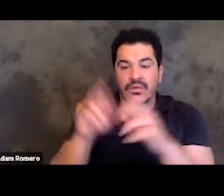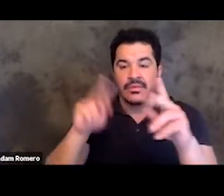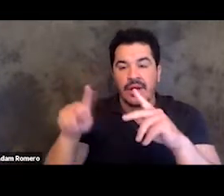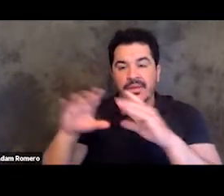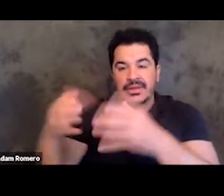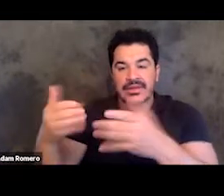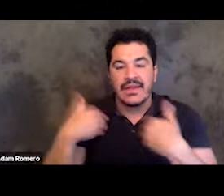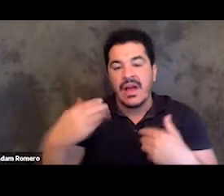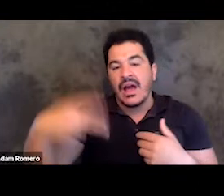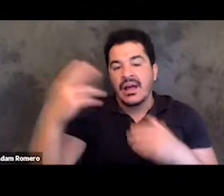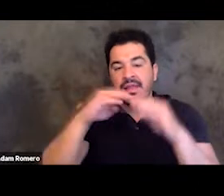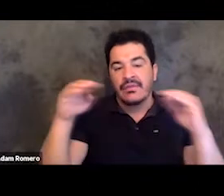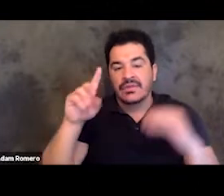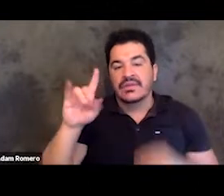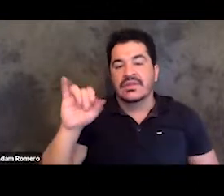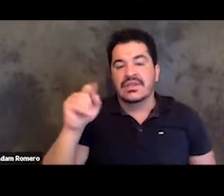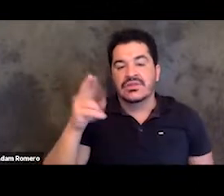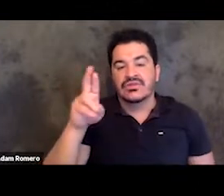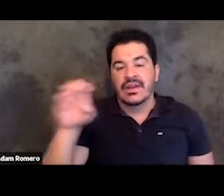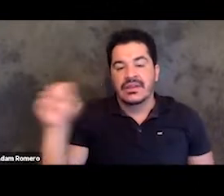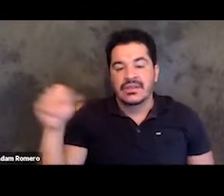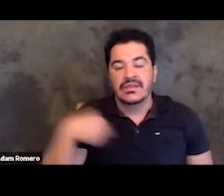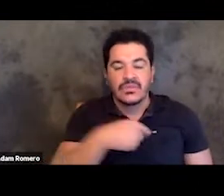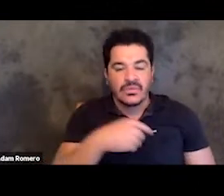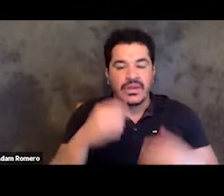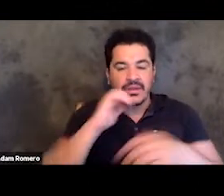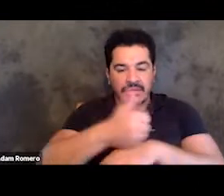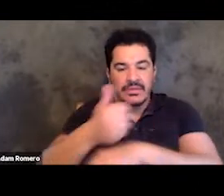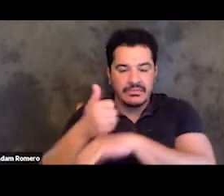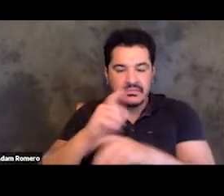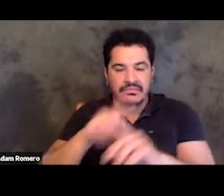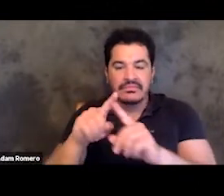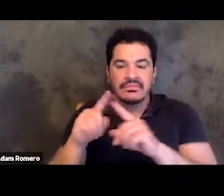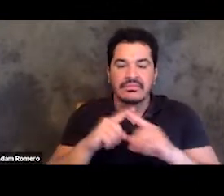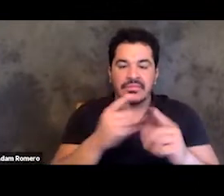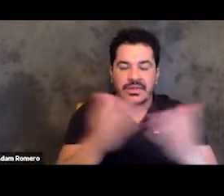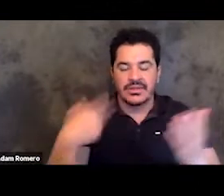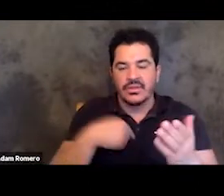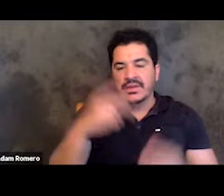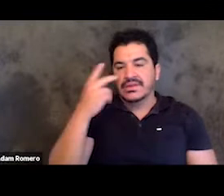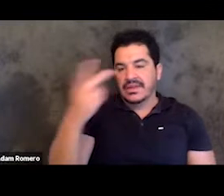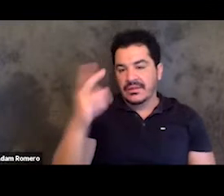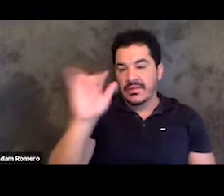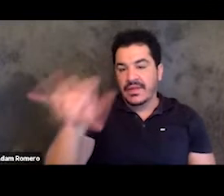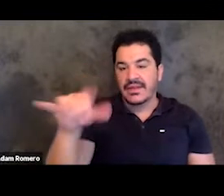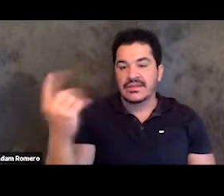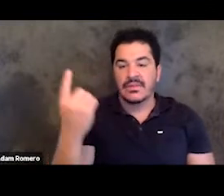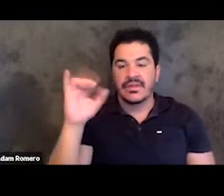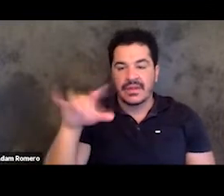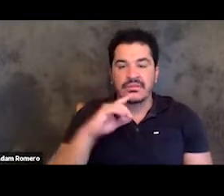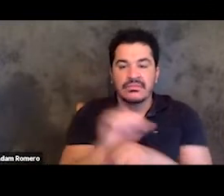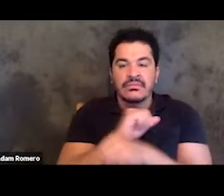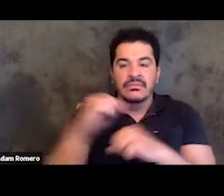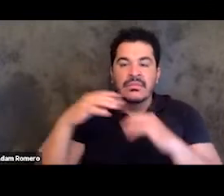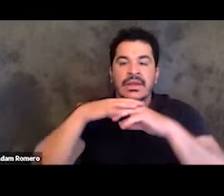the toolkit that are do no harm considerations. So we really see that being something that is an integrated aspect of your